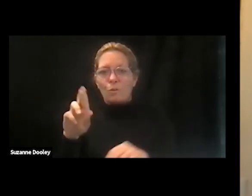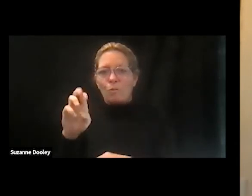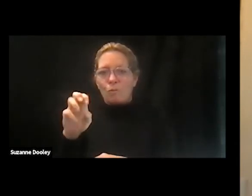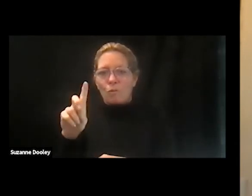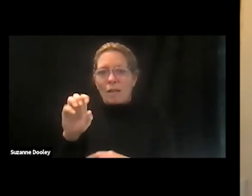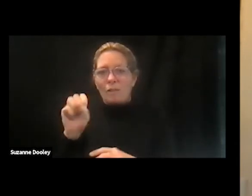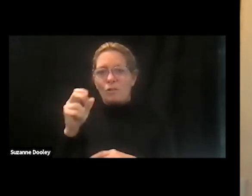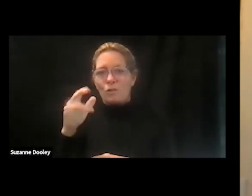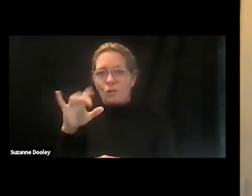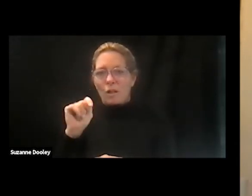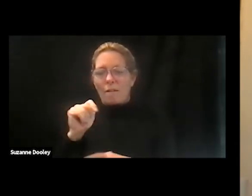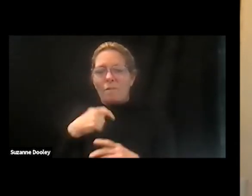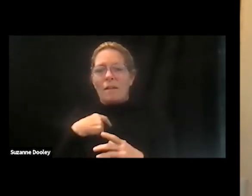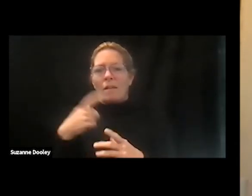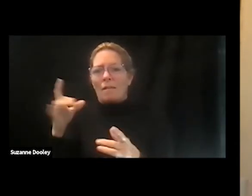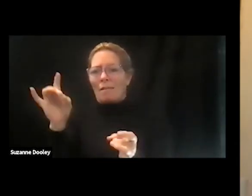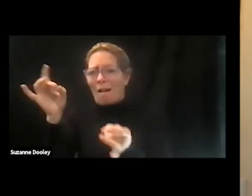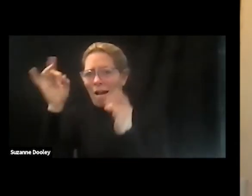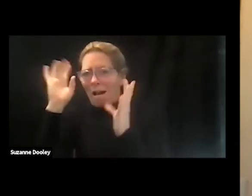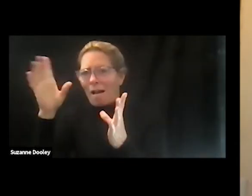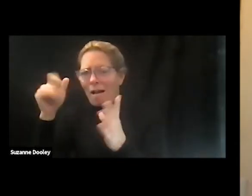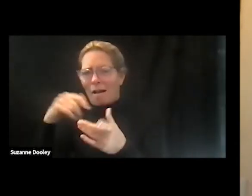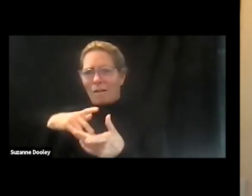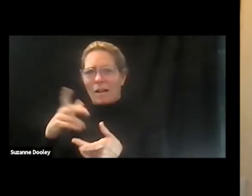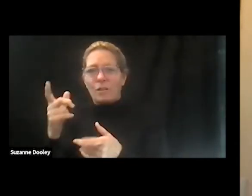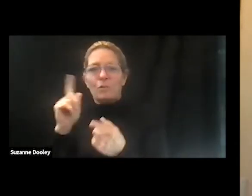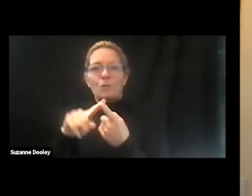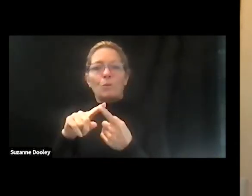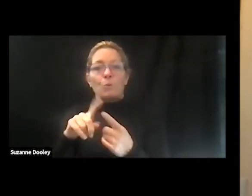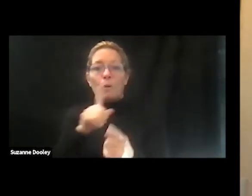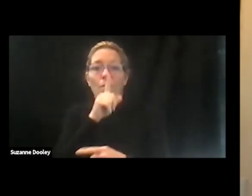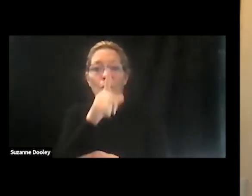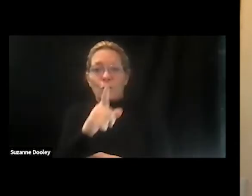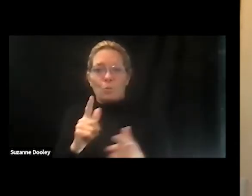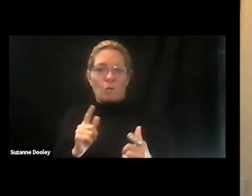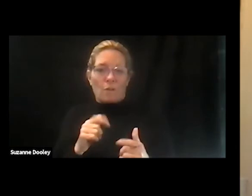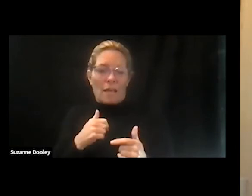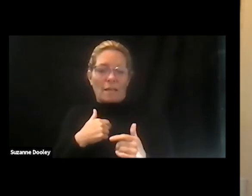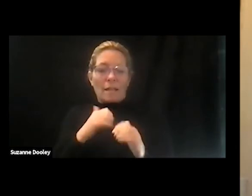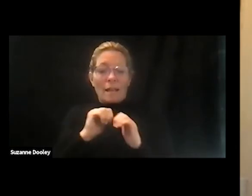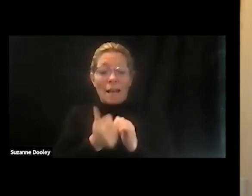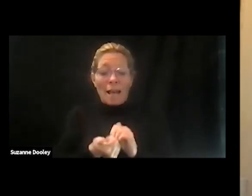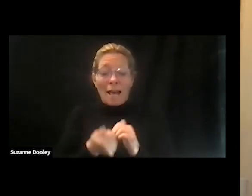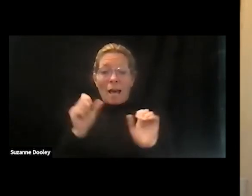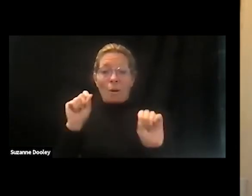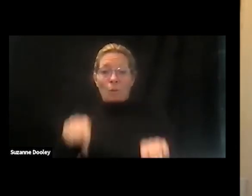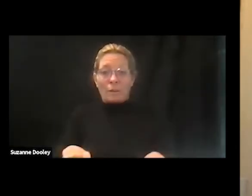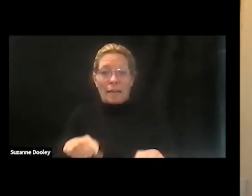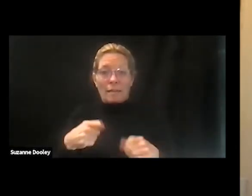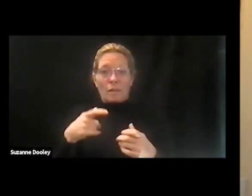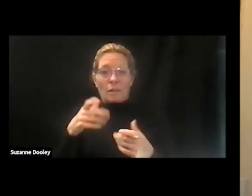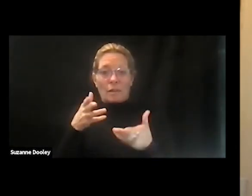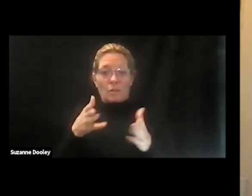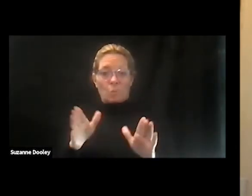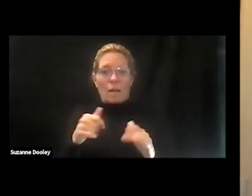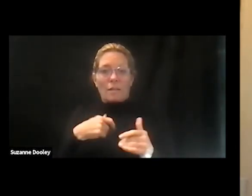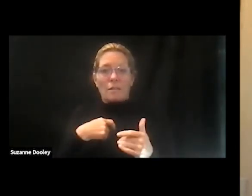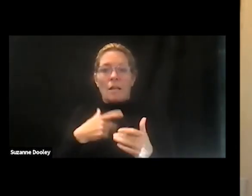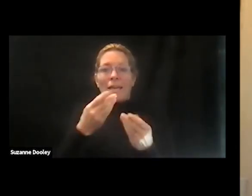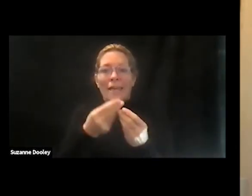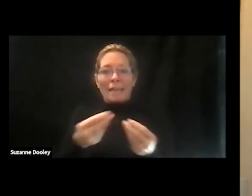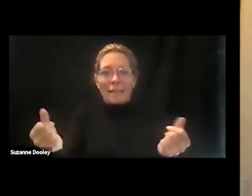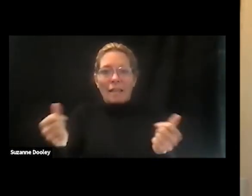narrative, for instance, sci-fi, horror, virtual reality. And how can these formats also be used to heal the divides within the environmental movement